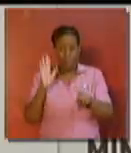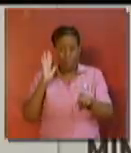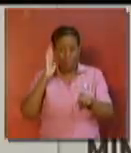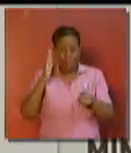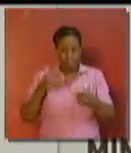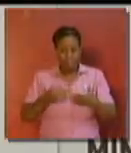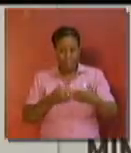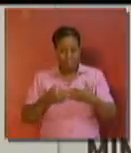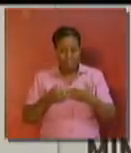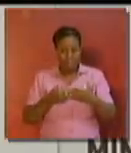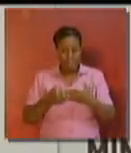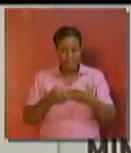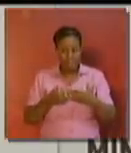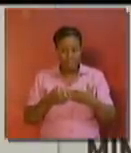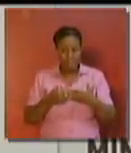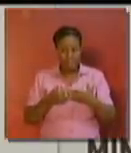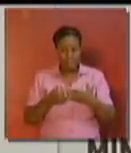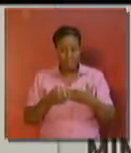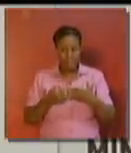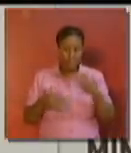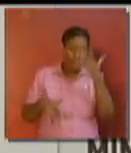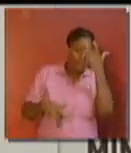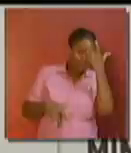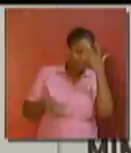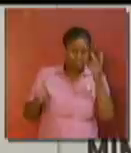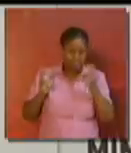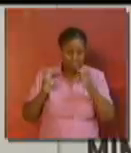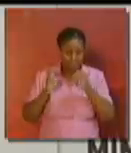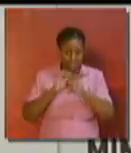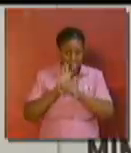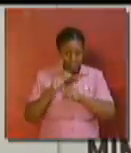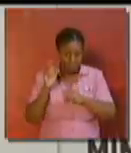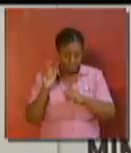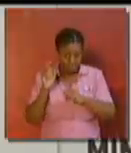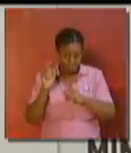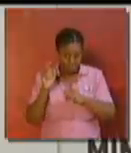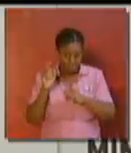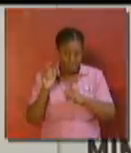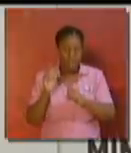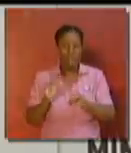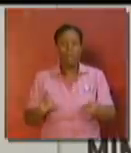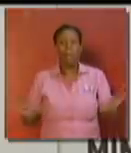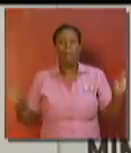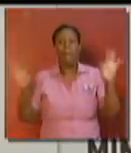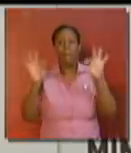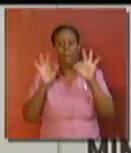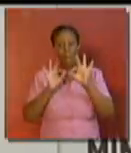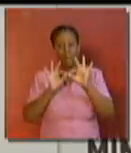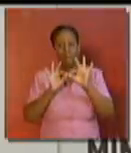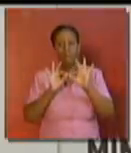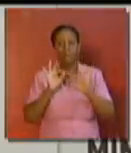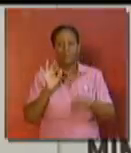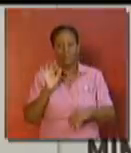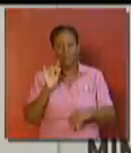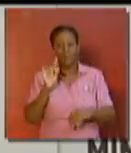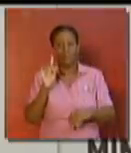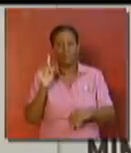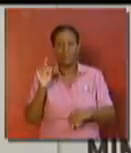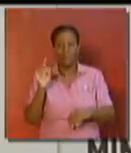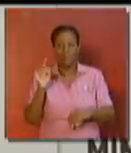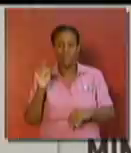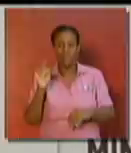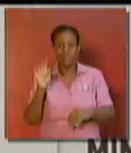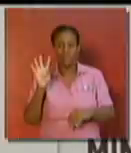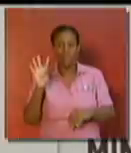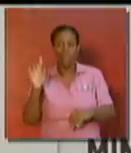very important question. In Trinidad and Tobago, we have so far had 41 women since the start of the pandemic who were